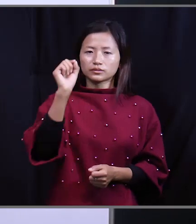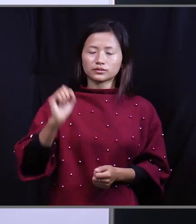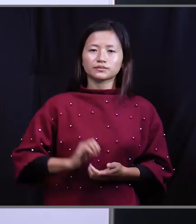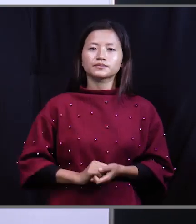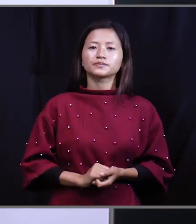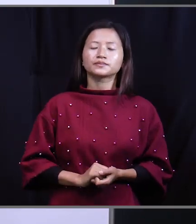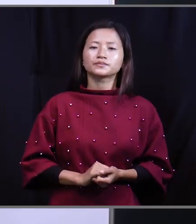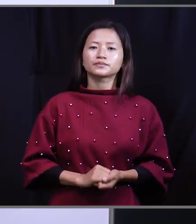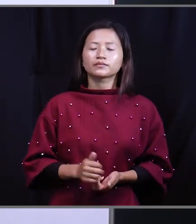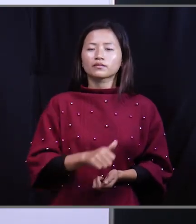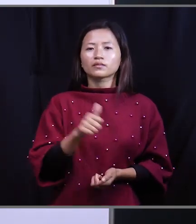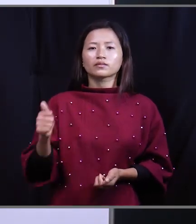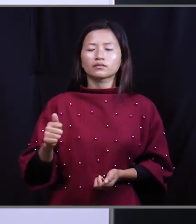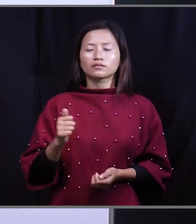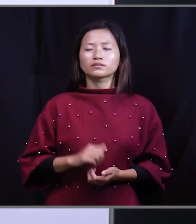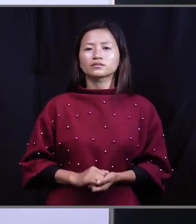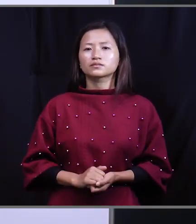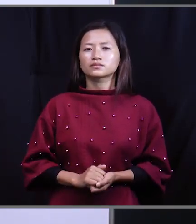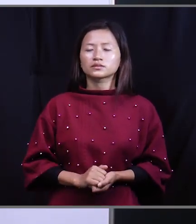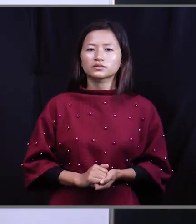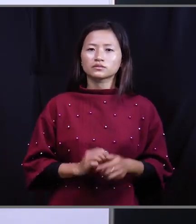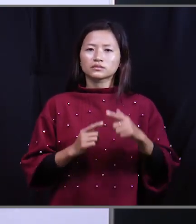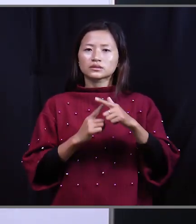Now, after this